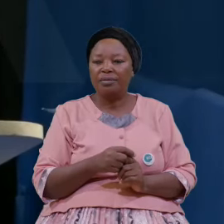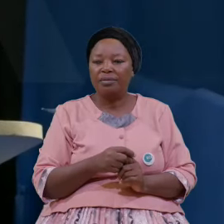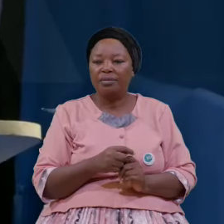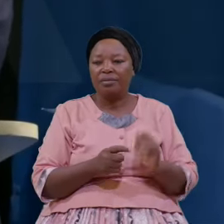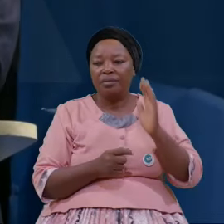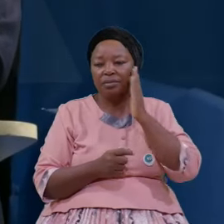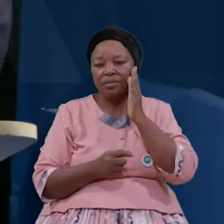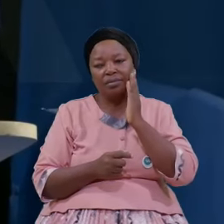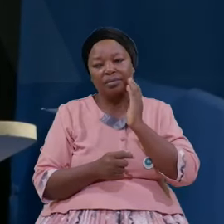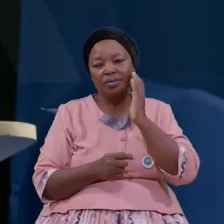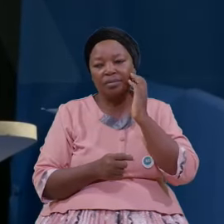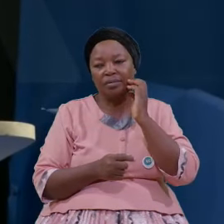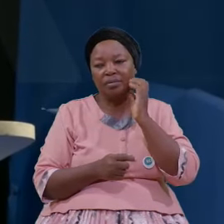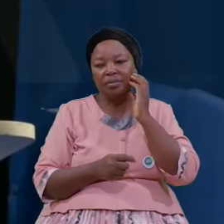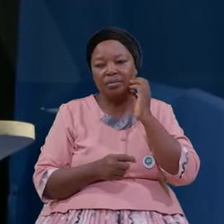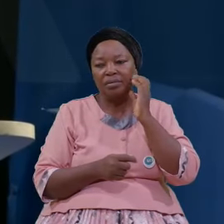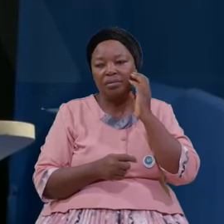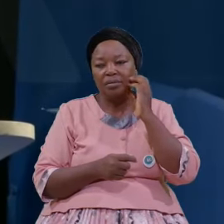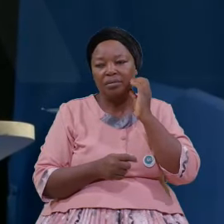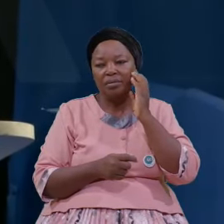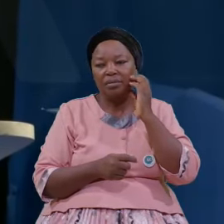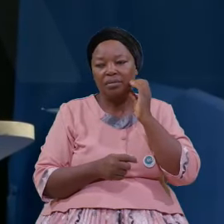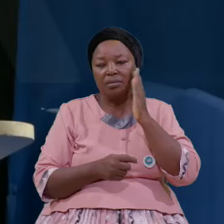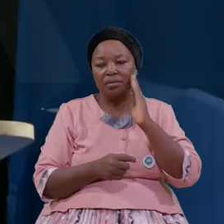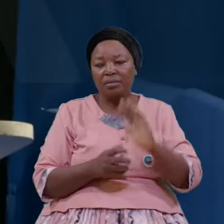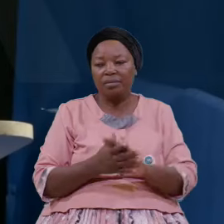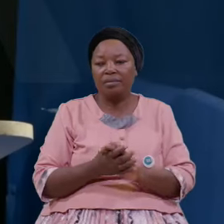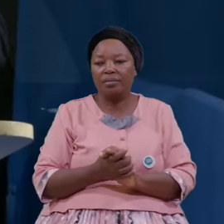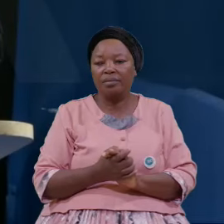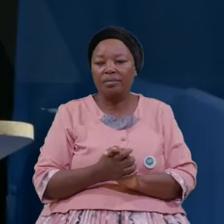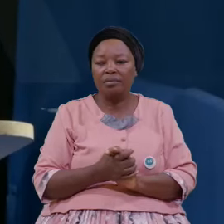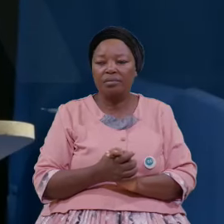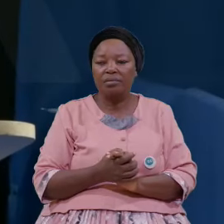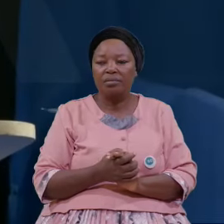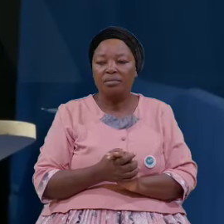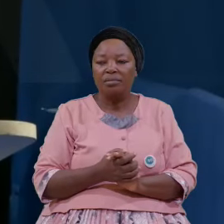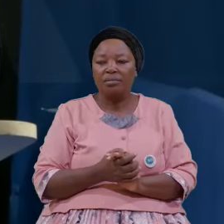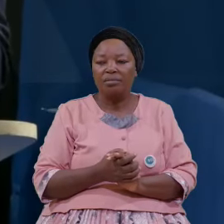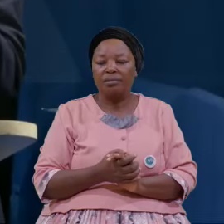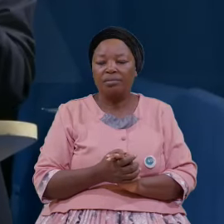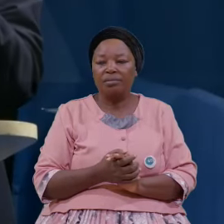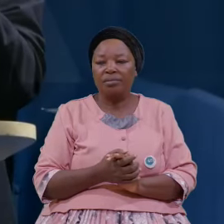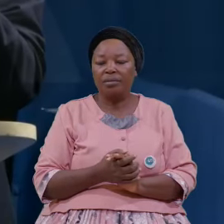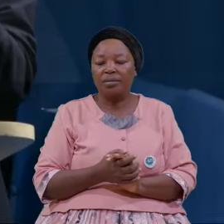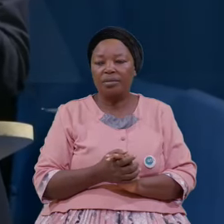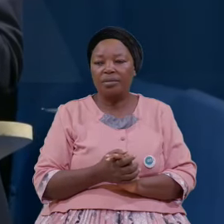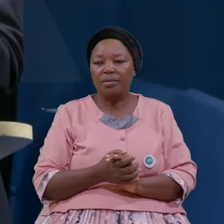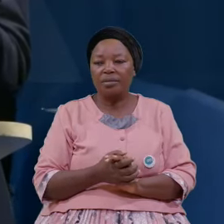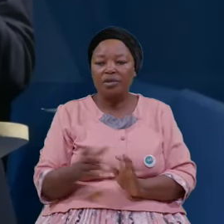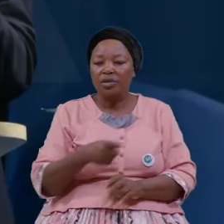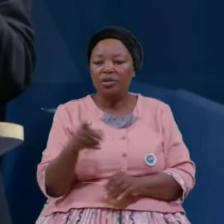Thank God that we were able to complete front, left, right. Those in the hostels, please, if you're hearing